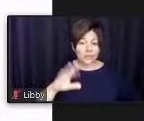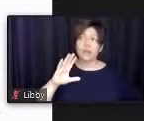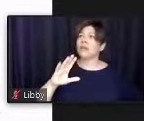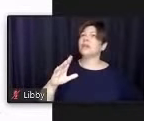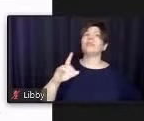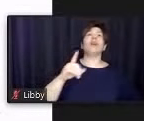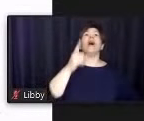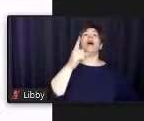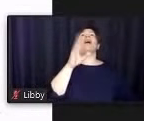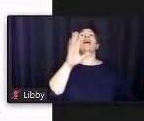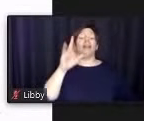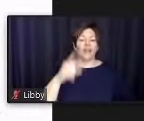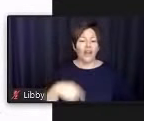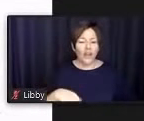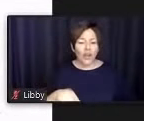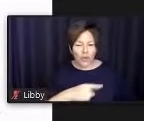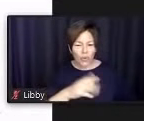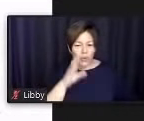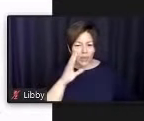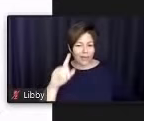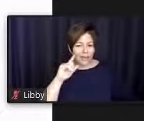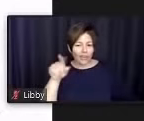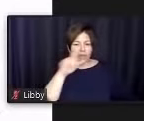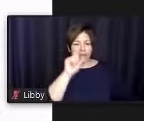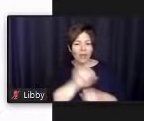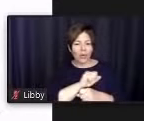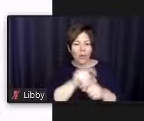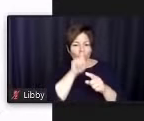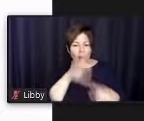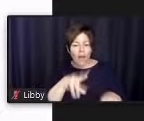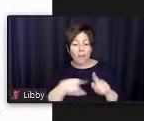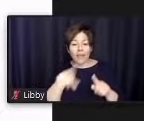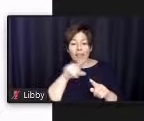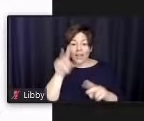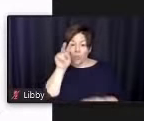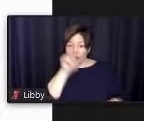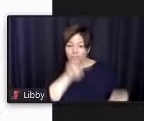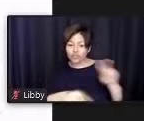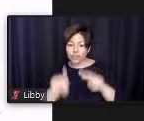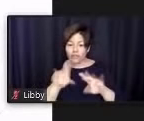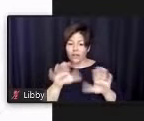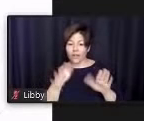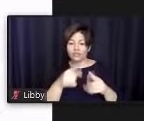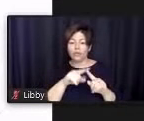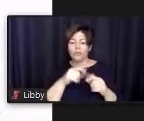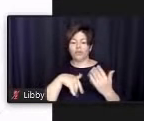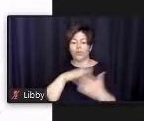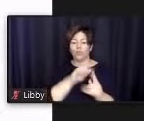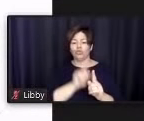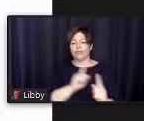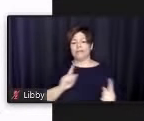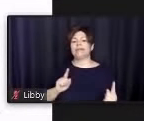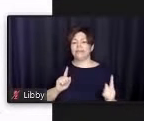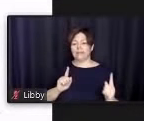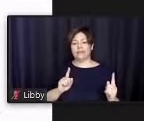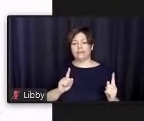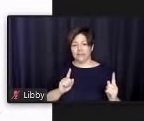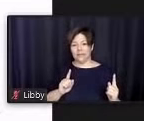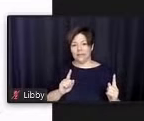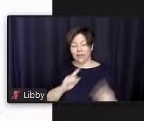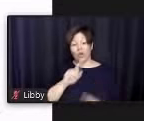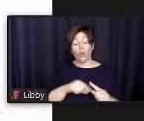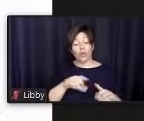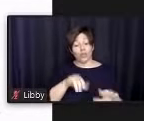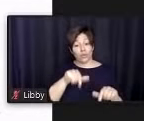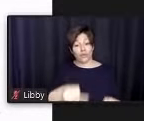you'll hear them. They'll work being quiet, but they'll work to be observing as they part of a social distance as a part of this. So when we do this, it may